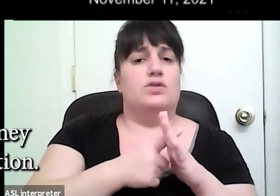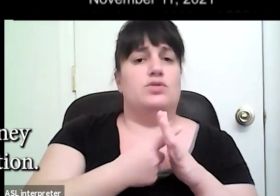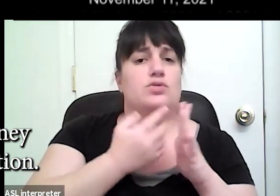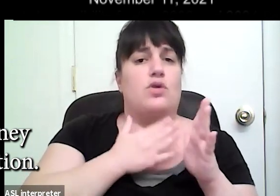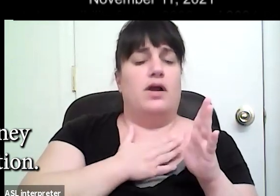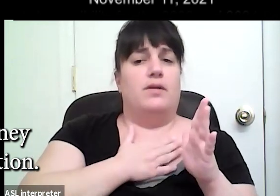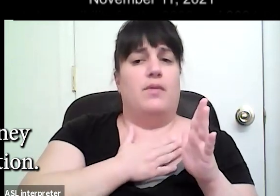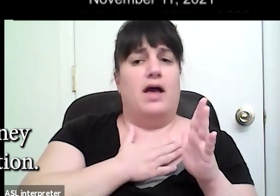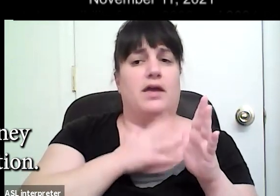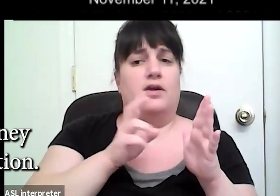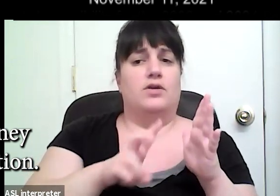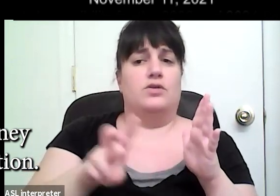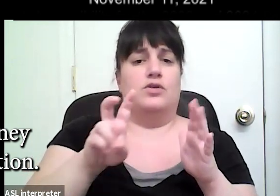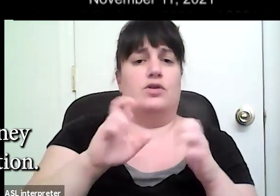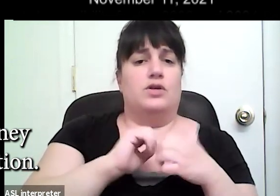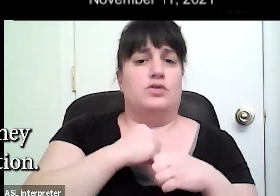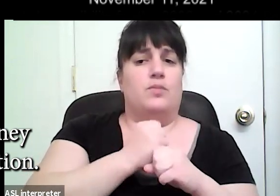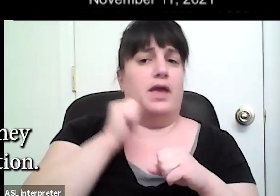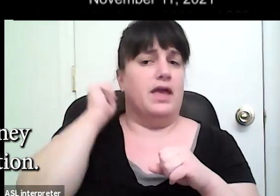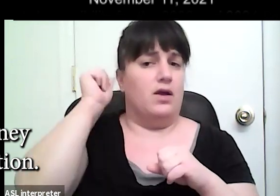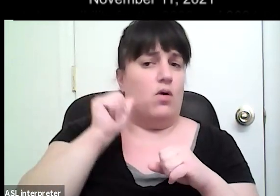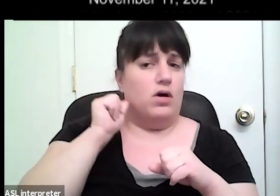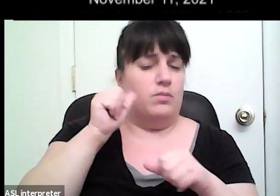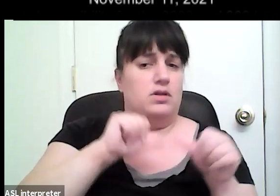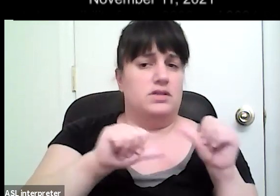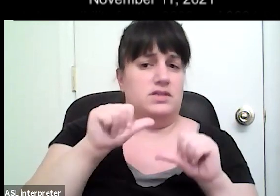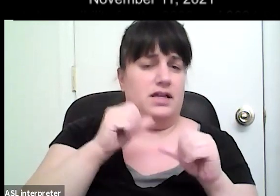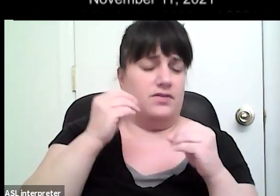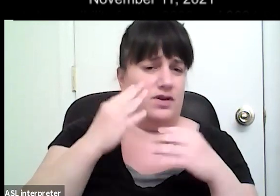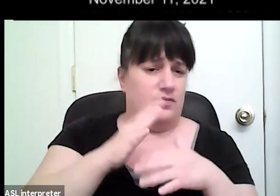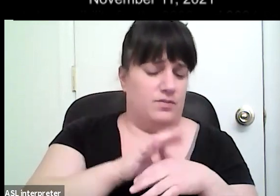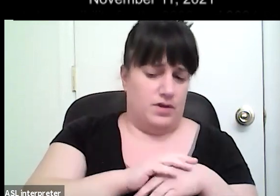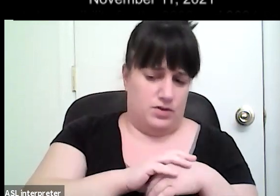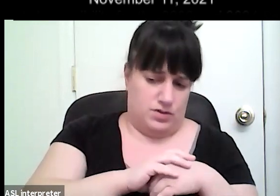my journey to making audible scientific information. Build 1 of 1.